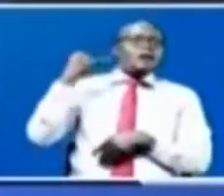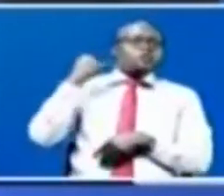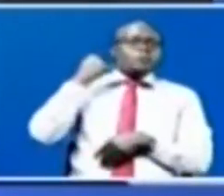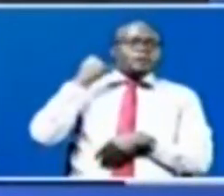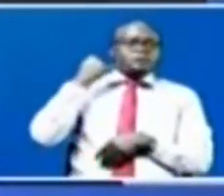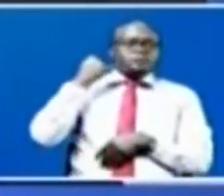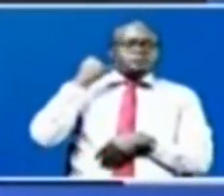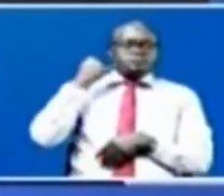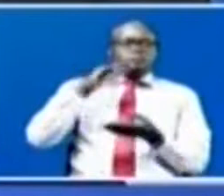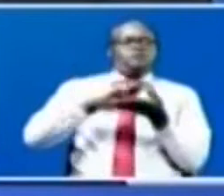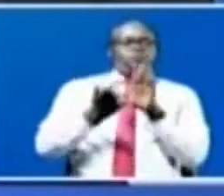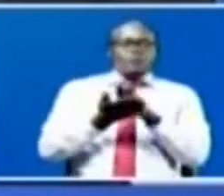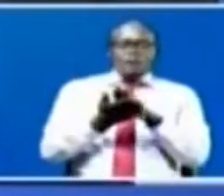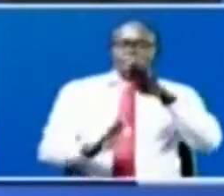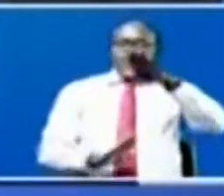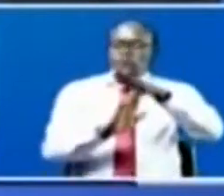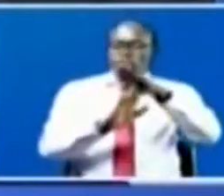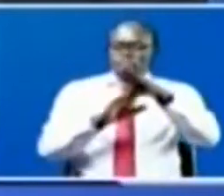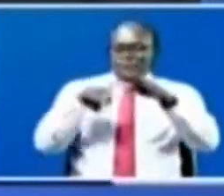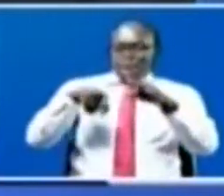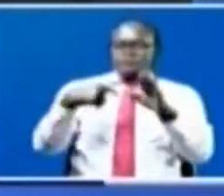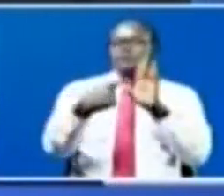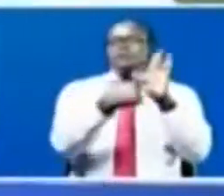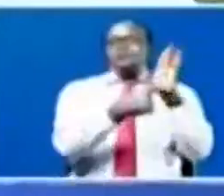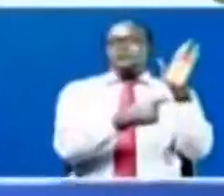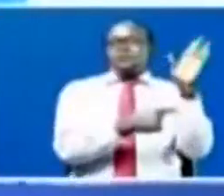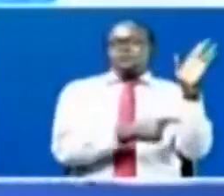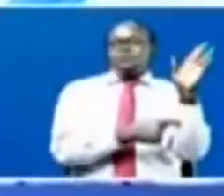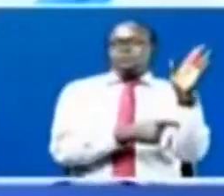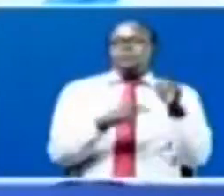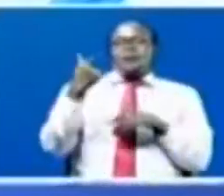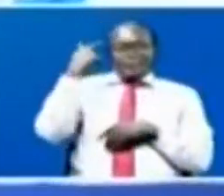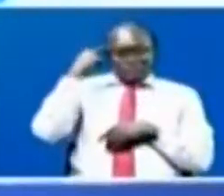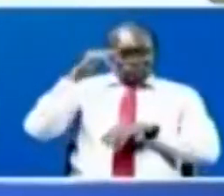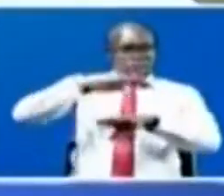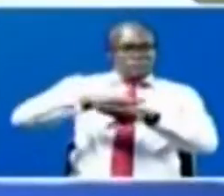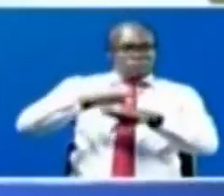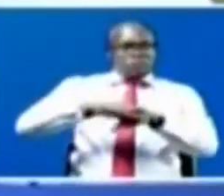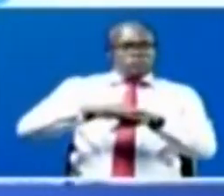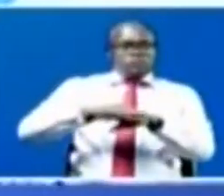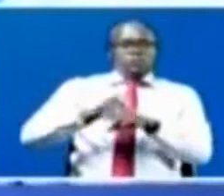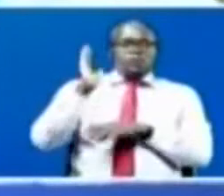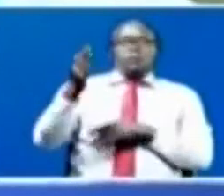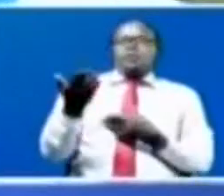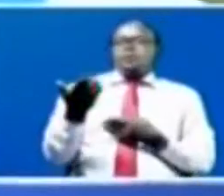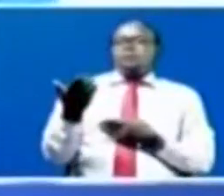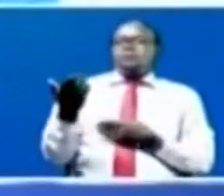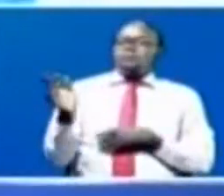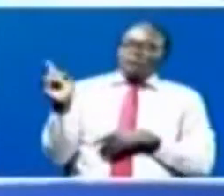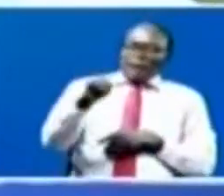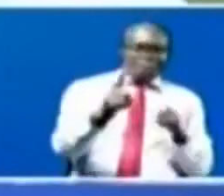na pia kumaliza katika nafasi nzuri msimu huu. I think it's going to be an entertaining game. I think we're going to go hungry. They're going to come